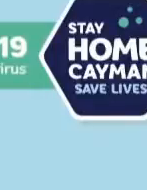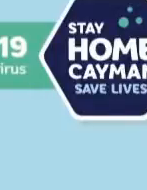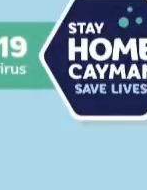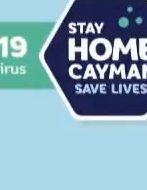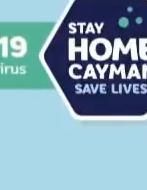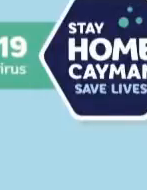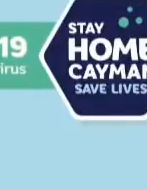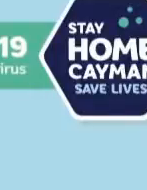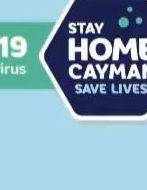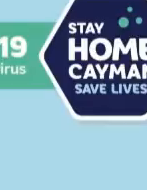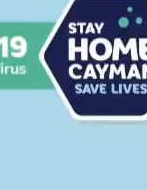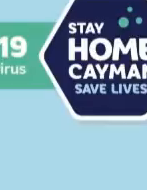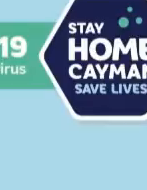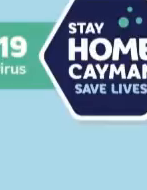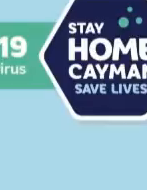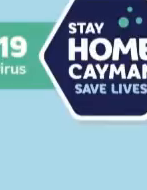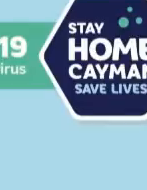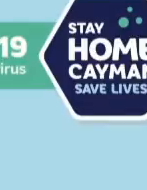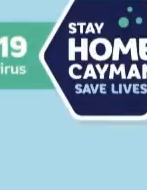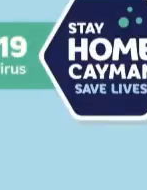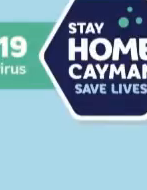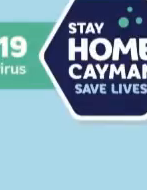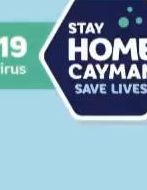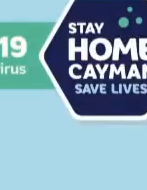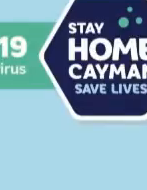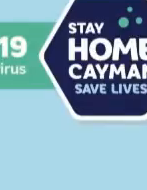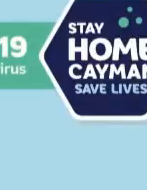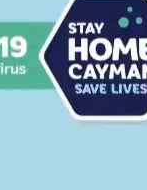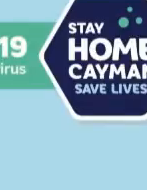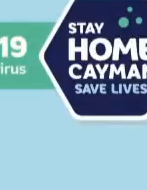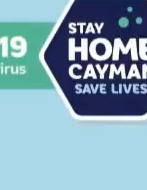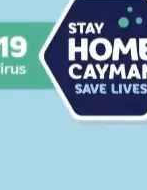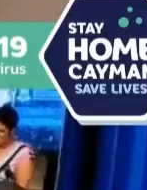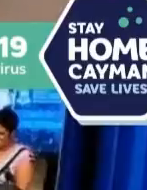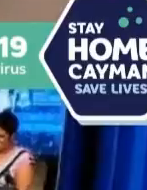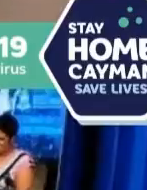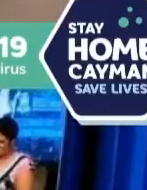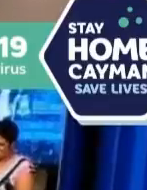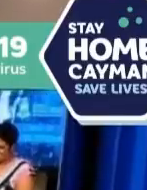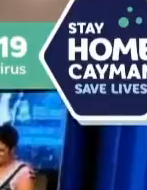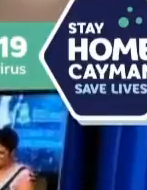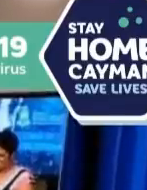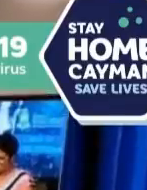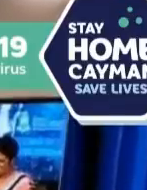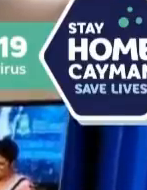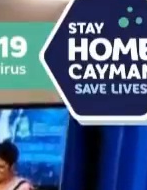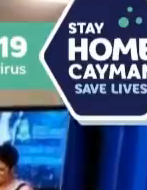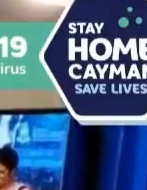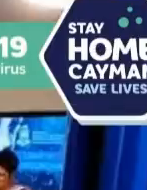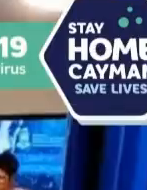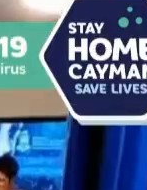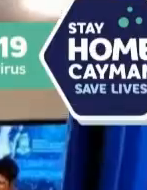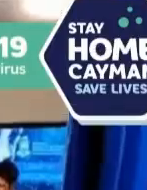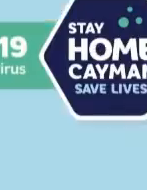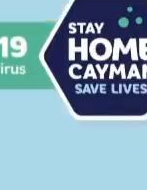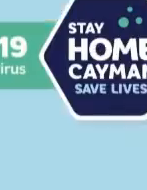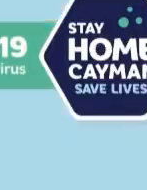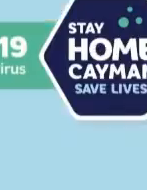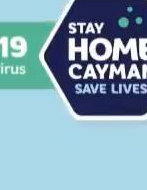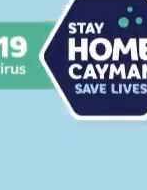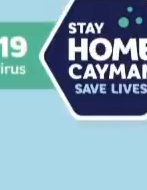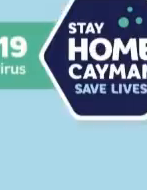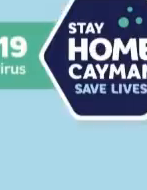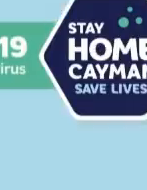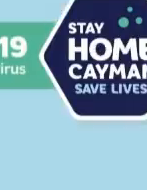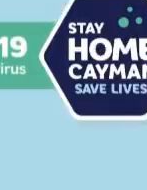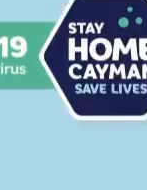During these challenging times, it can be easy to lose sight of all that we have to be grateful for. As the world grapples with the effects of COVID-19, at the forefront